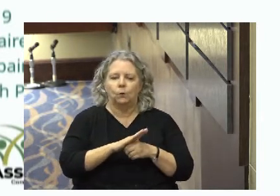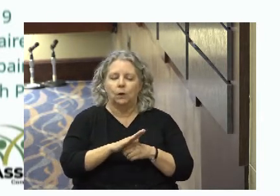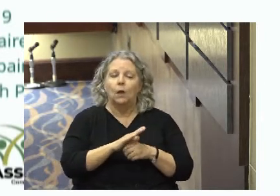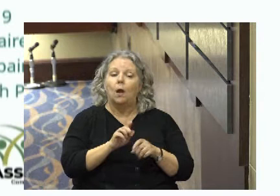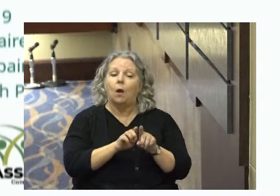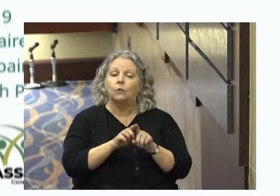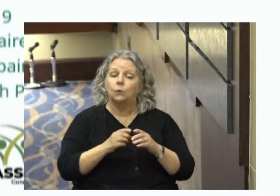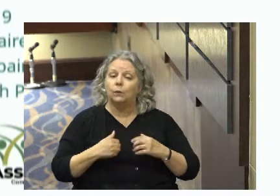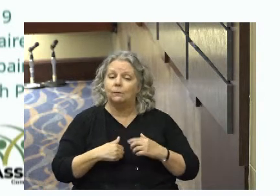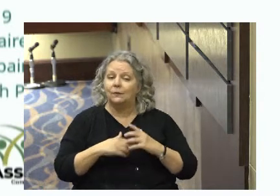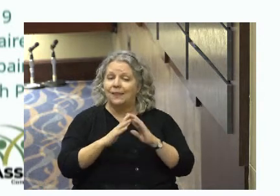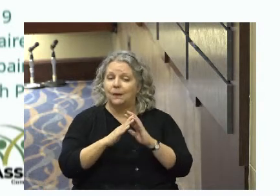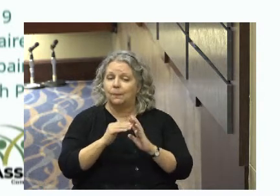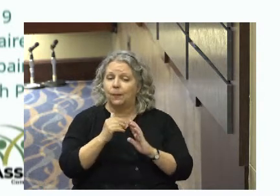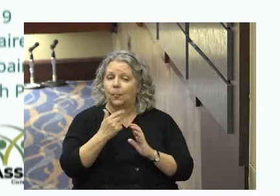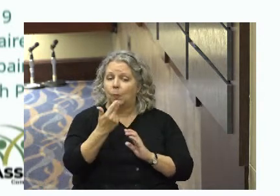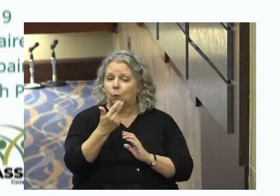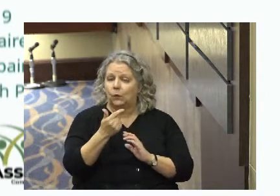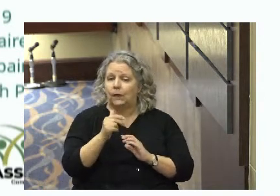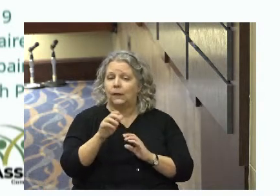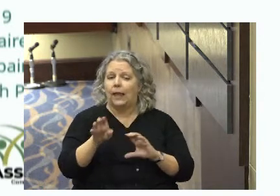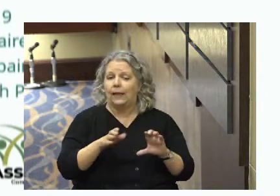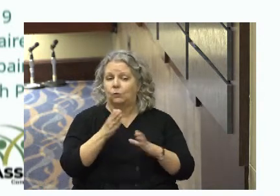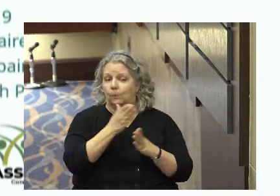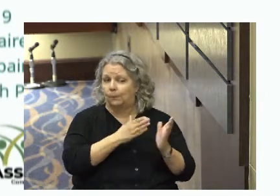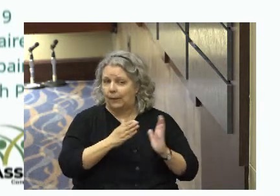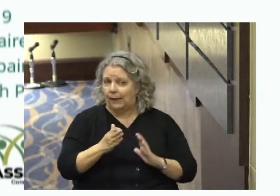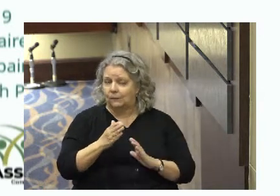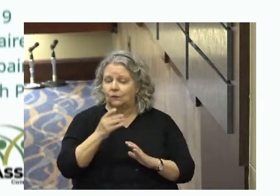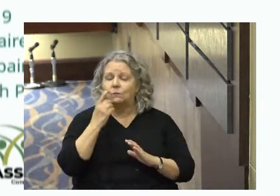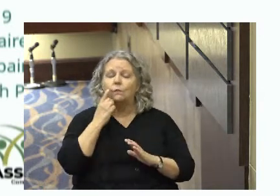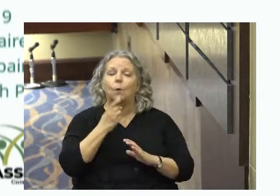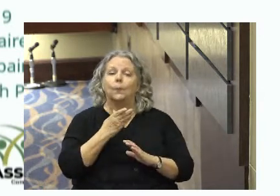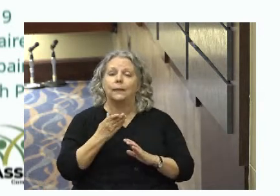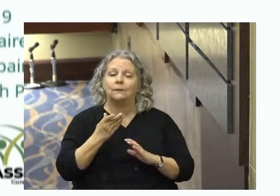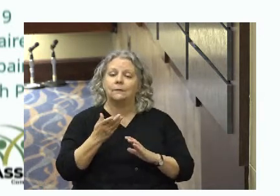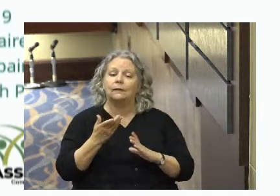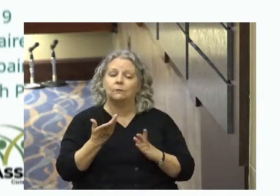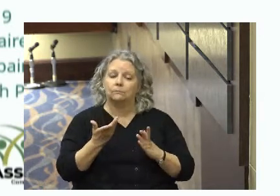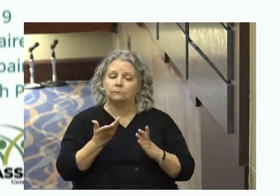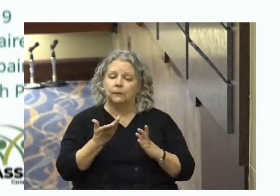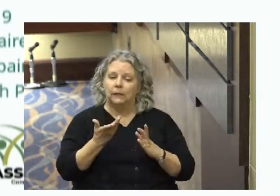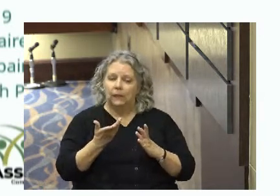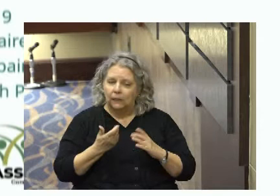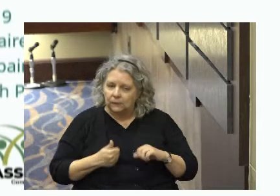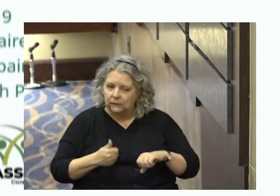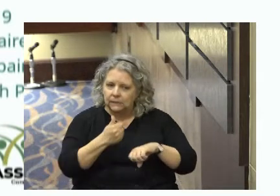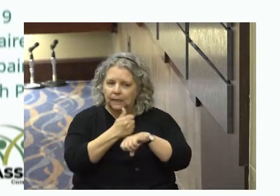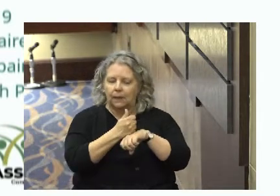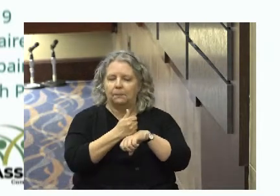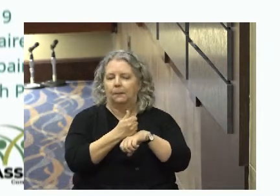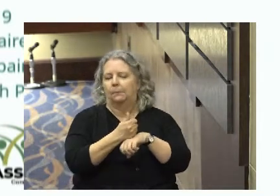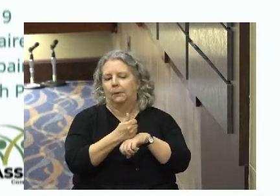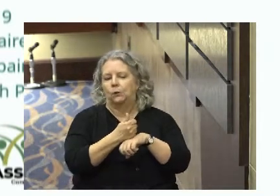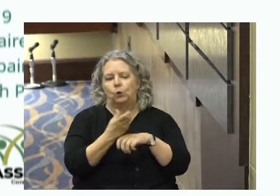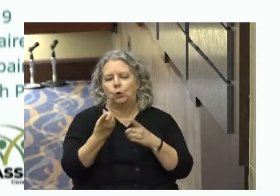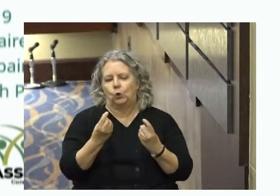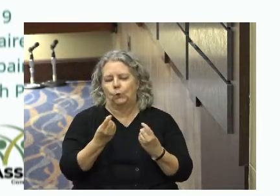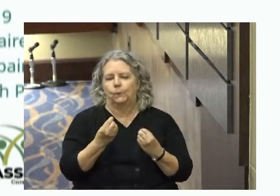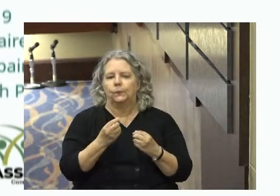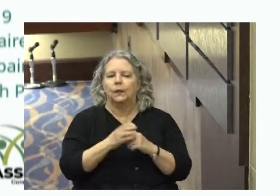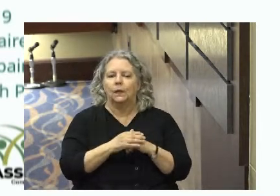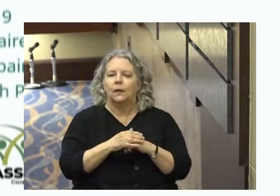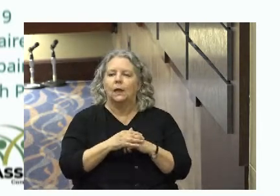that's plans for issues they have identified and then solutions for what they want to do. On the home ownership side, we teach financial